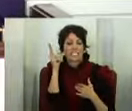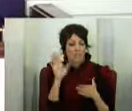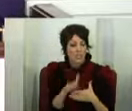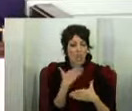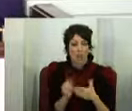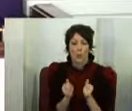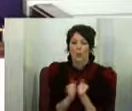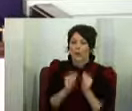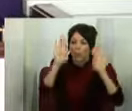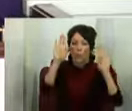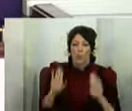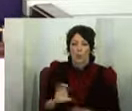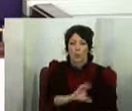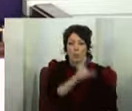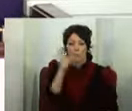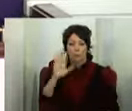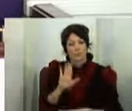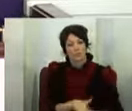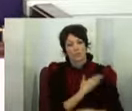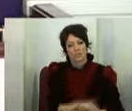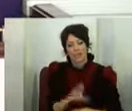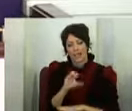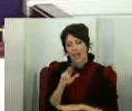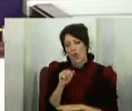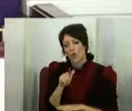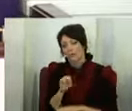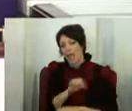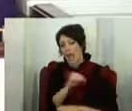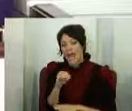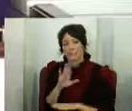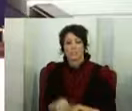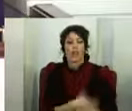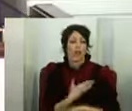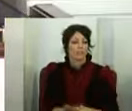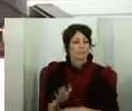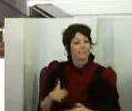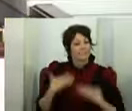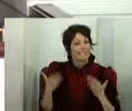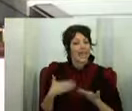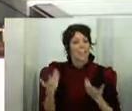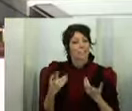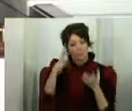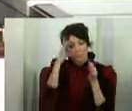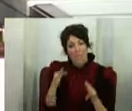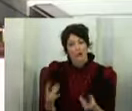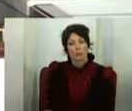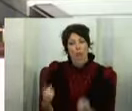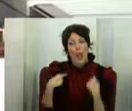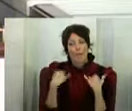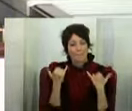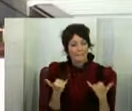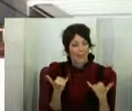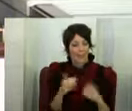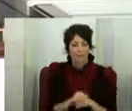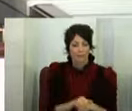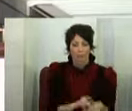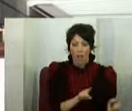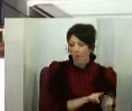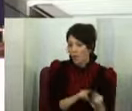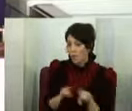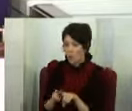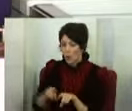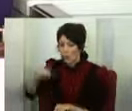wonderful Christmas music through carols and through song. So we are delighted that you have chosen to be with us today. We're also